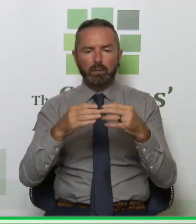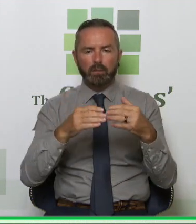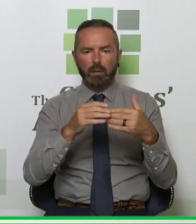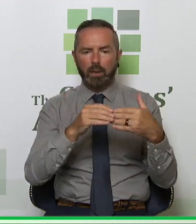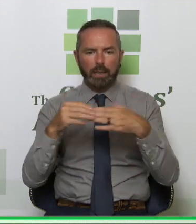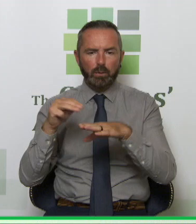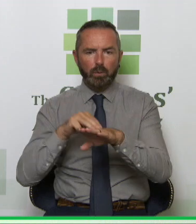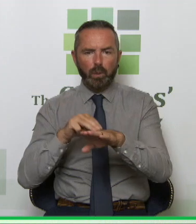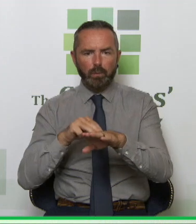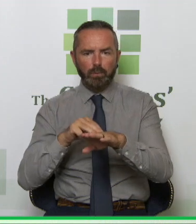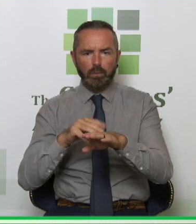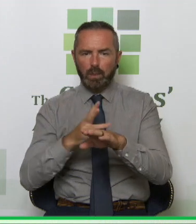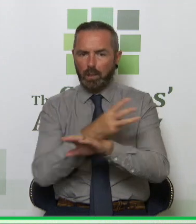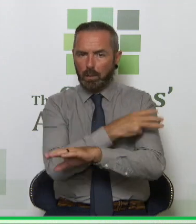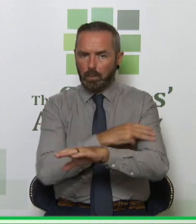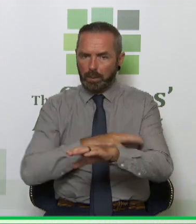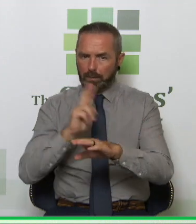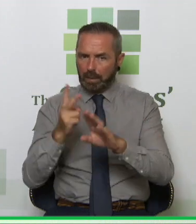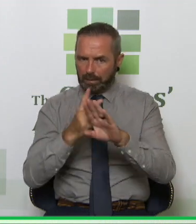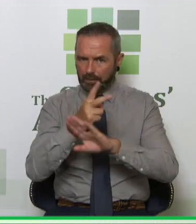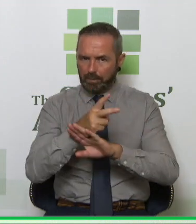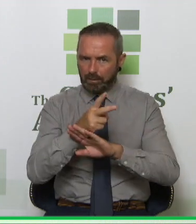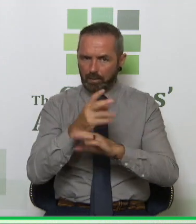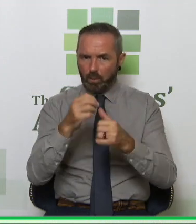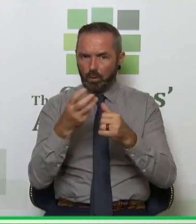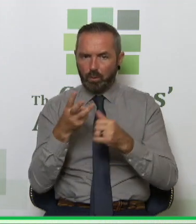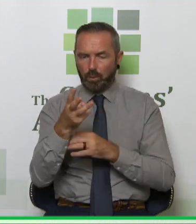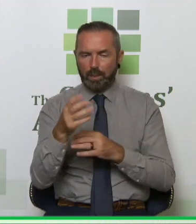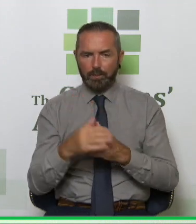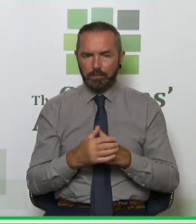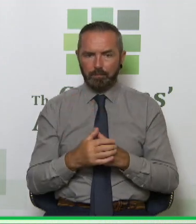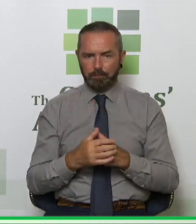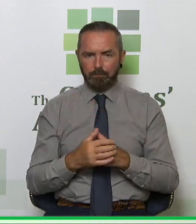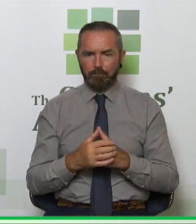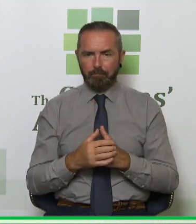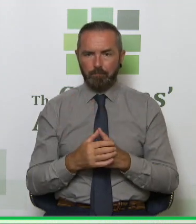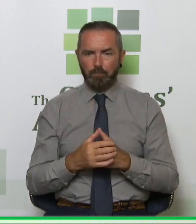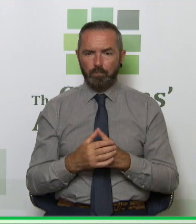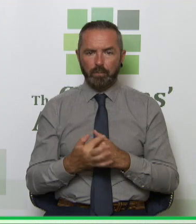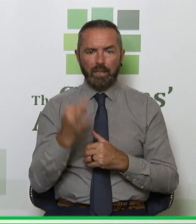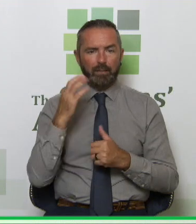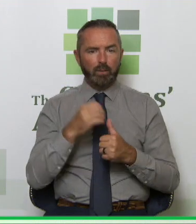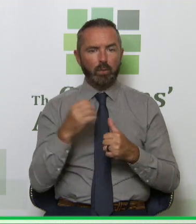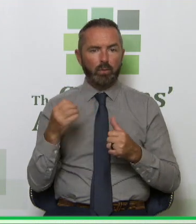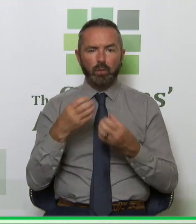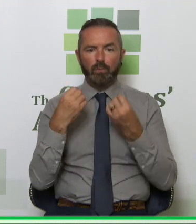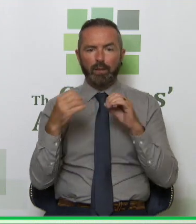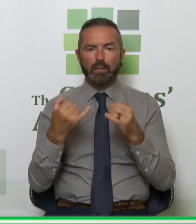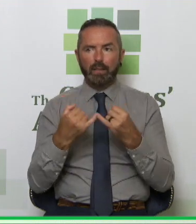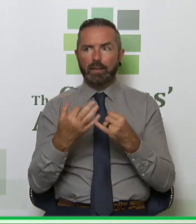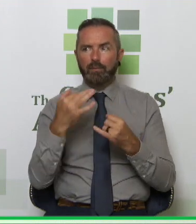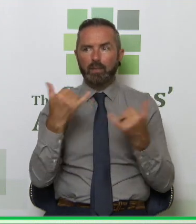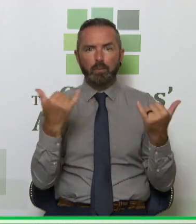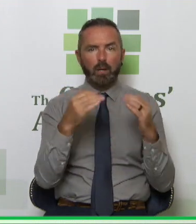problems, they can still be dealt with in other ways, right? If there's other offenses going on there, aside from the say that they're having a party